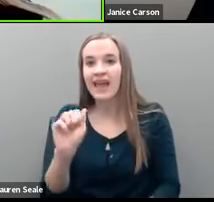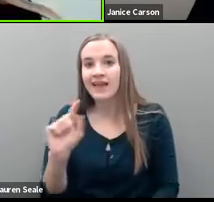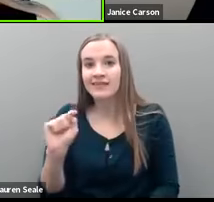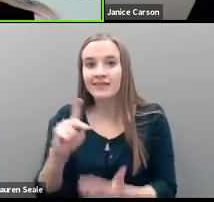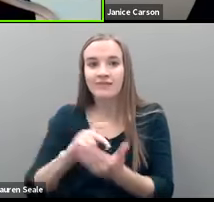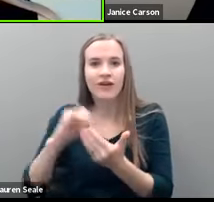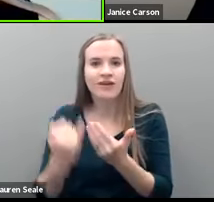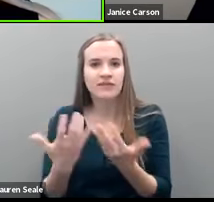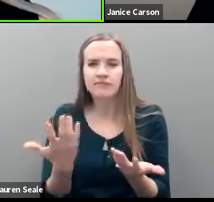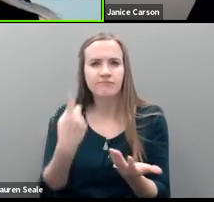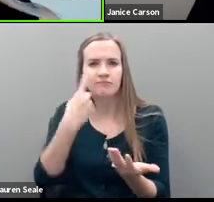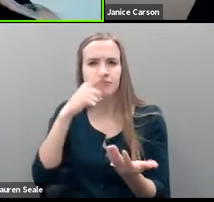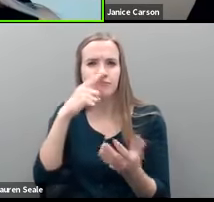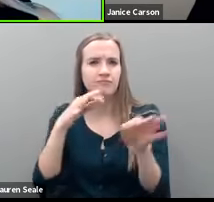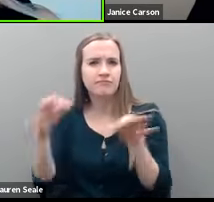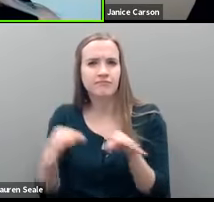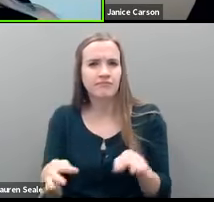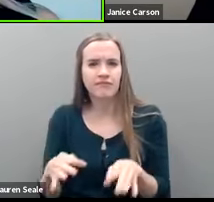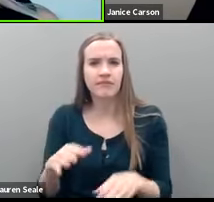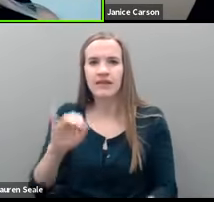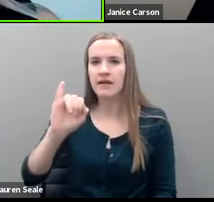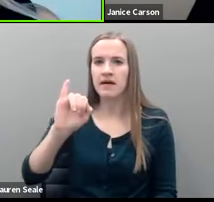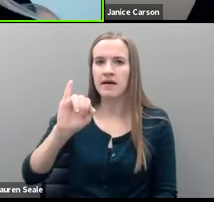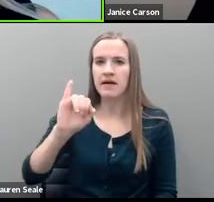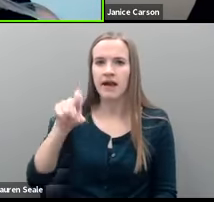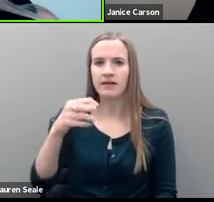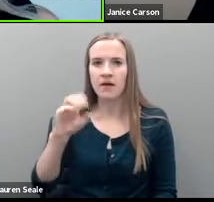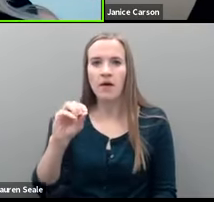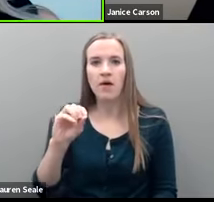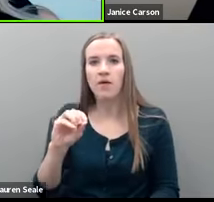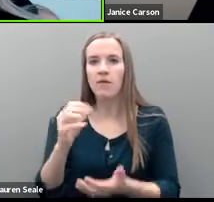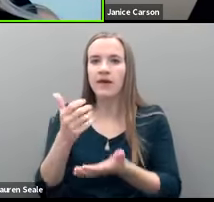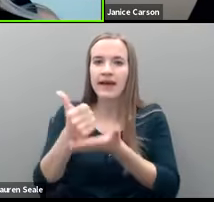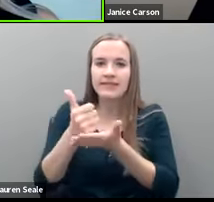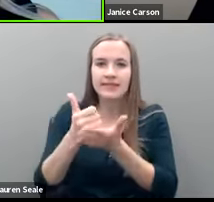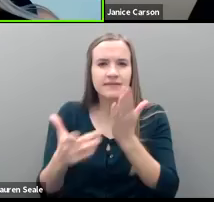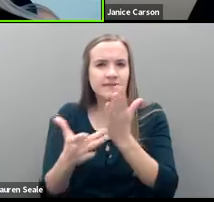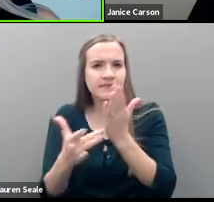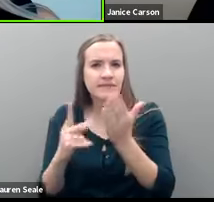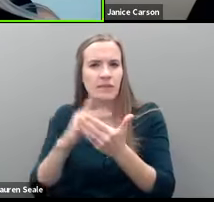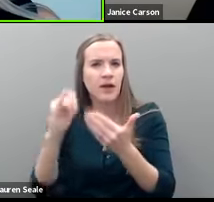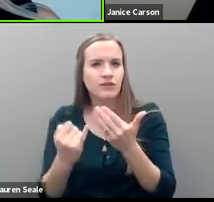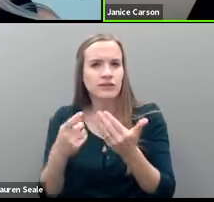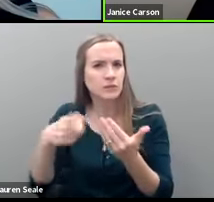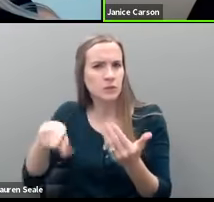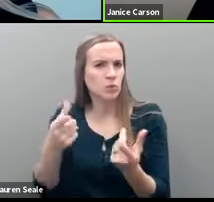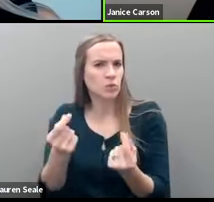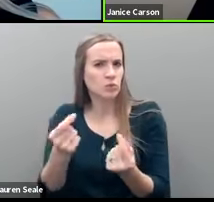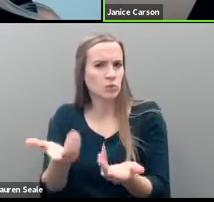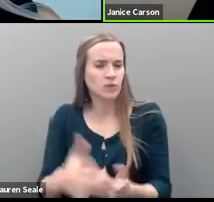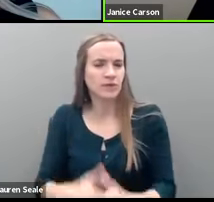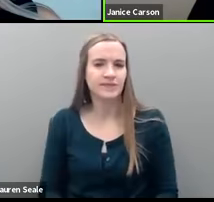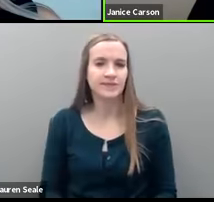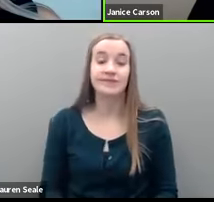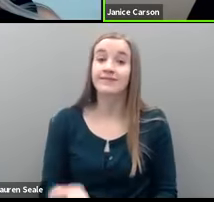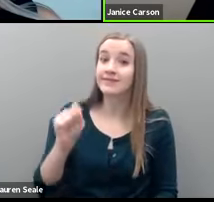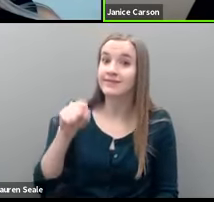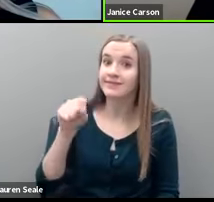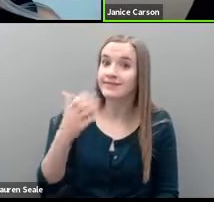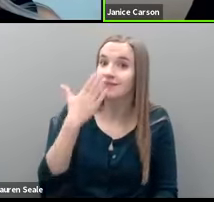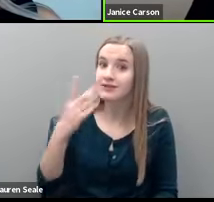what is the Assistive Technology Project, and what do you guys do up there? Well, that's a really good